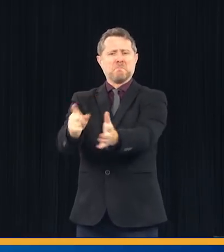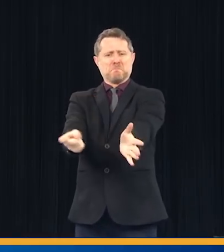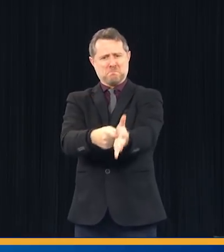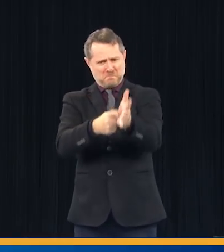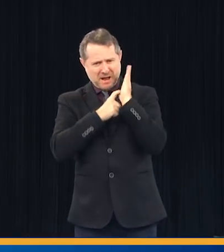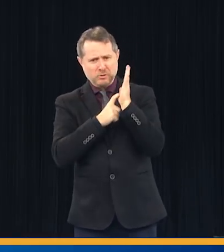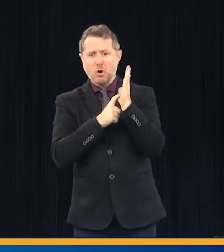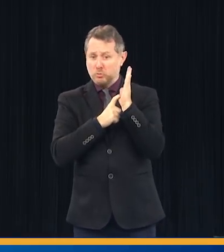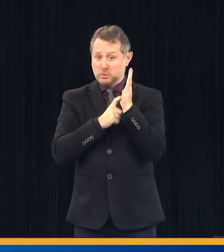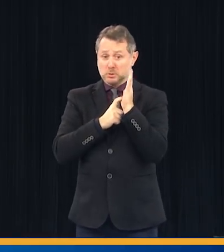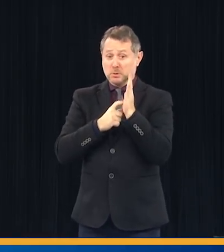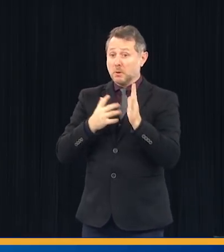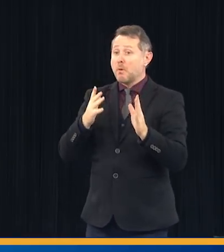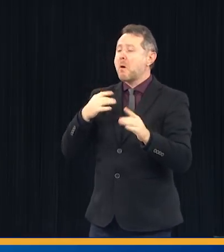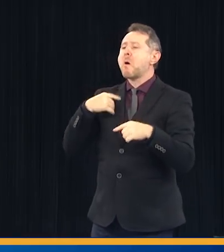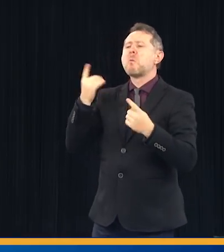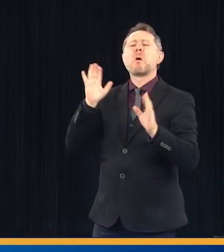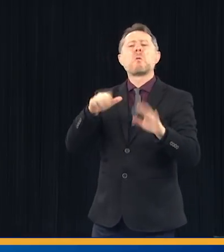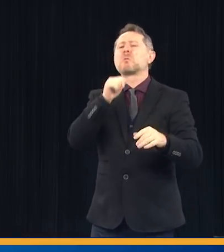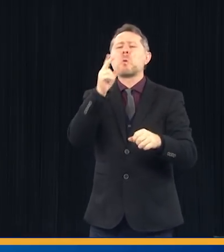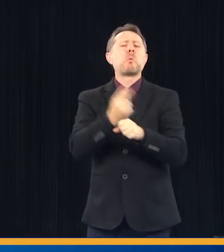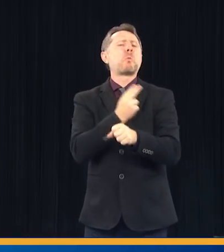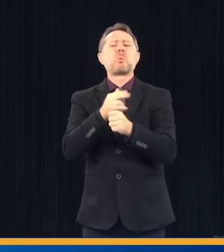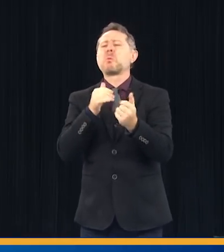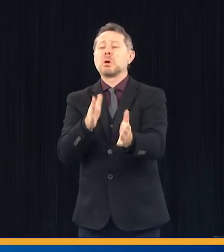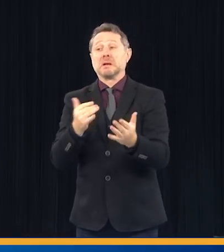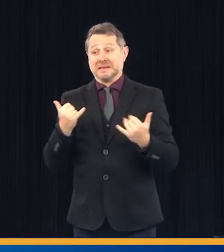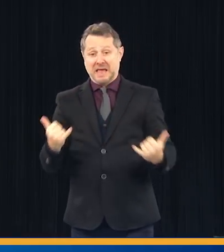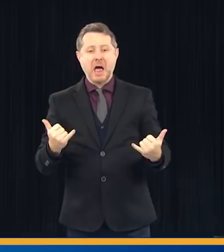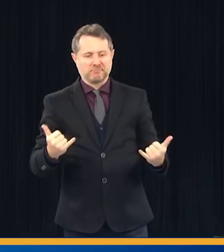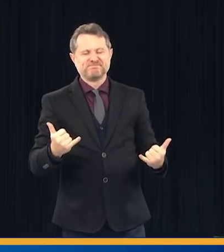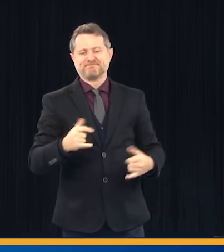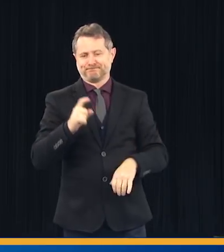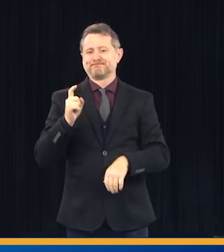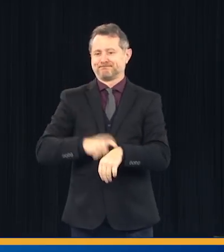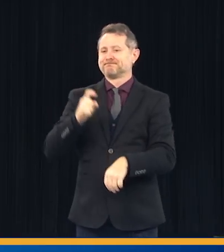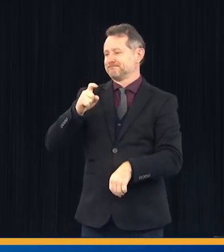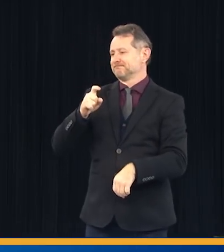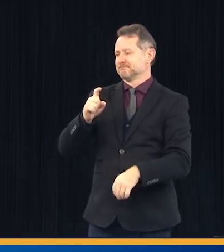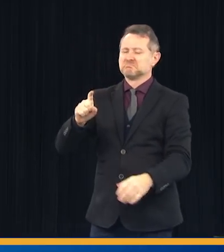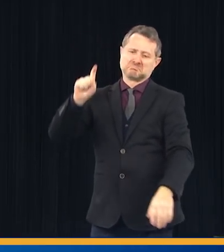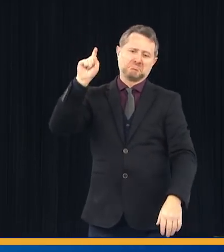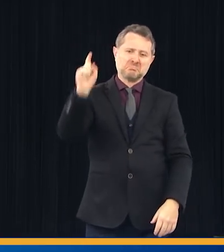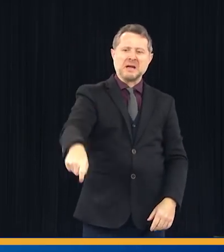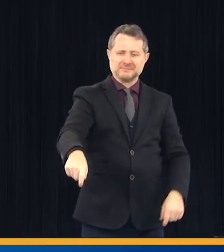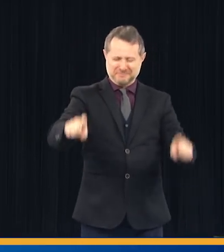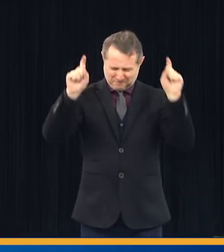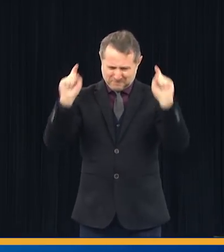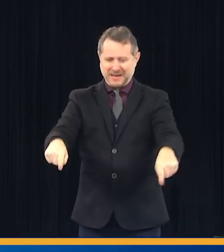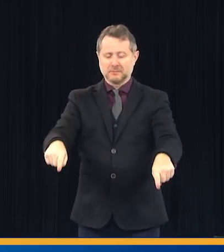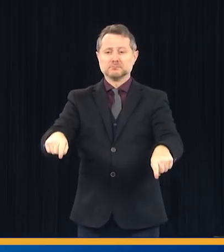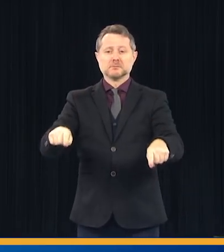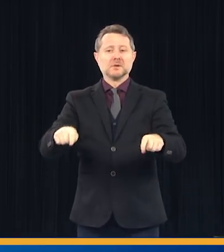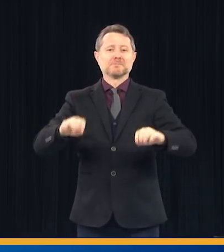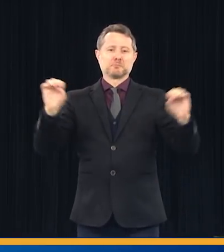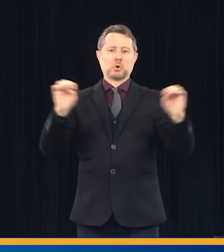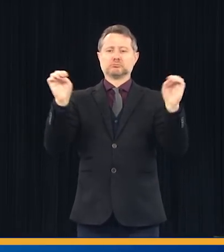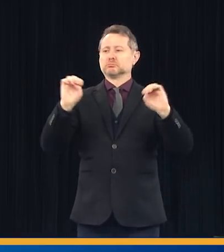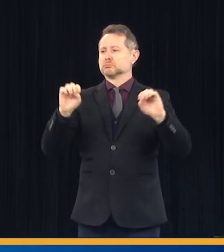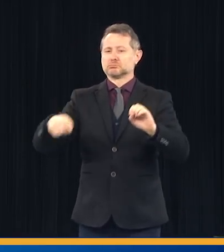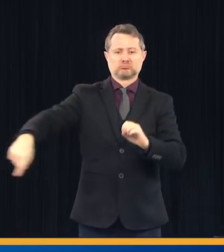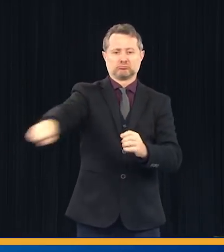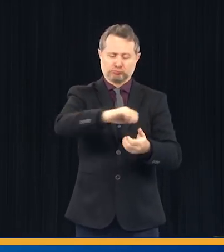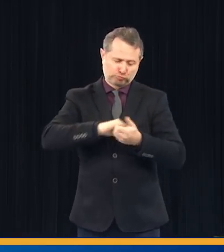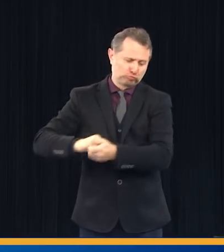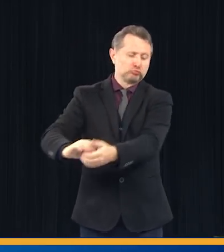culture, but it is a necessity in this situation. Because depending on where a hospital